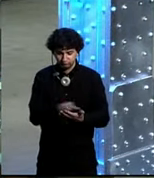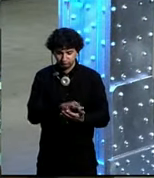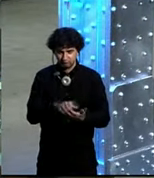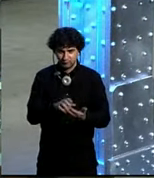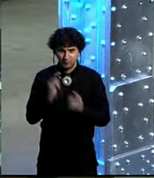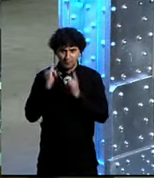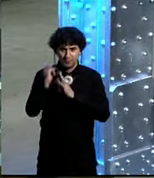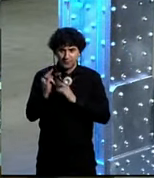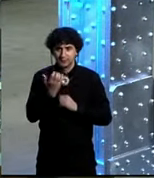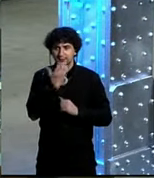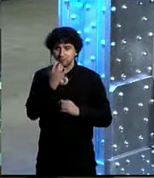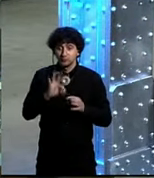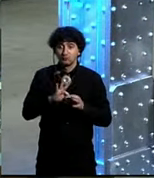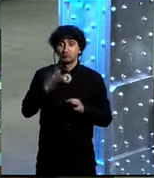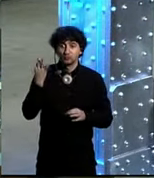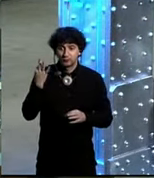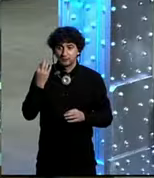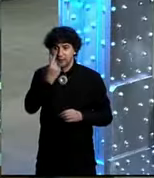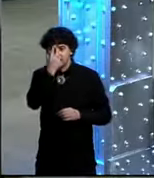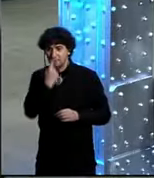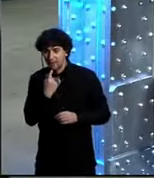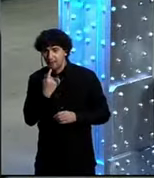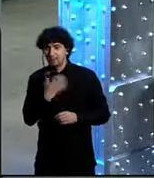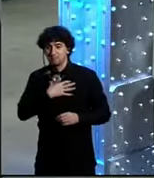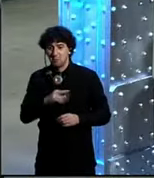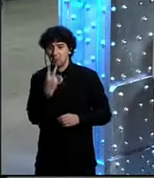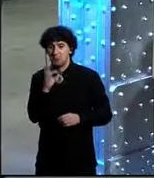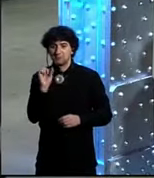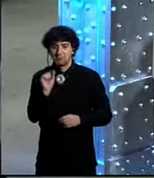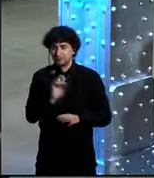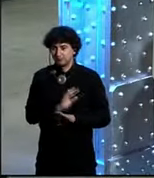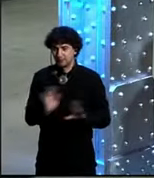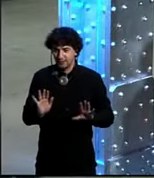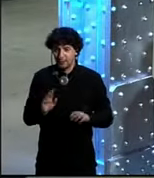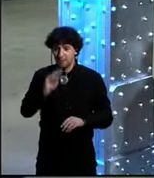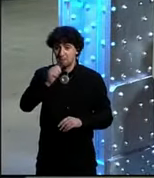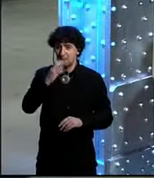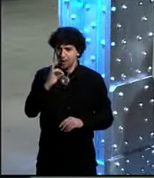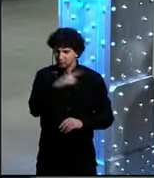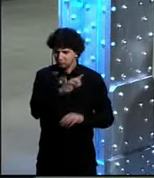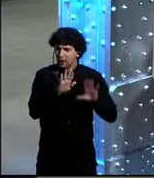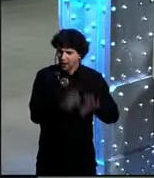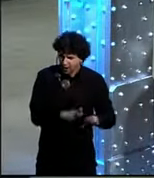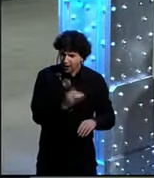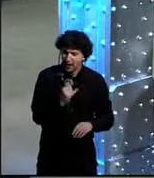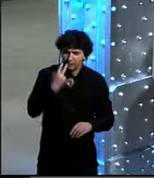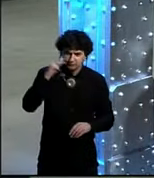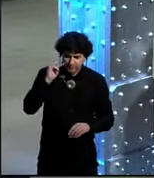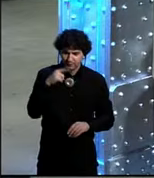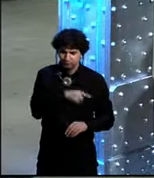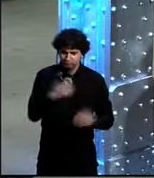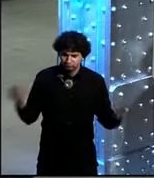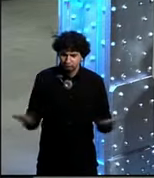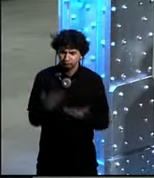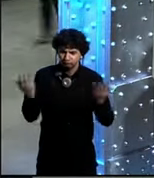sound ding ding ding ding ding, and then called the phone number. If you were lucky, you were able to download some image in about 20 minutes. Well, Paco was there already, and he